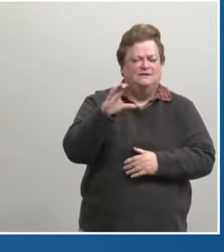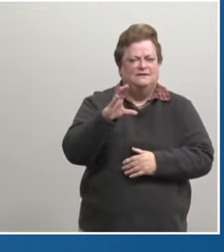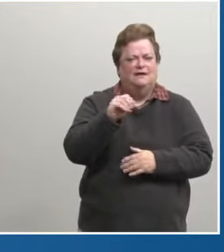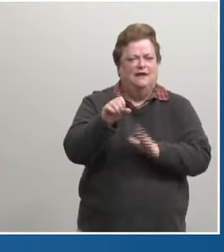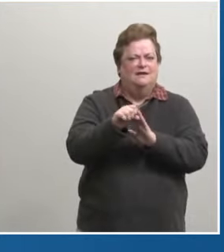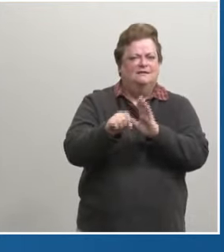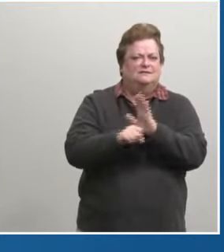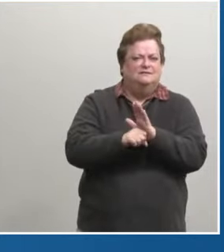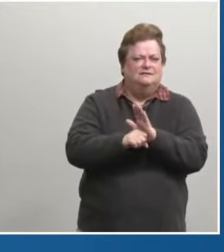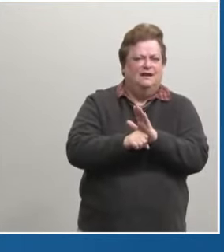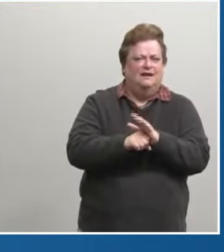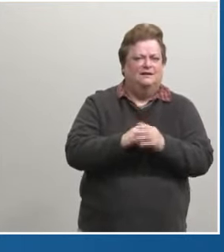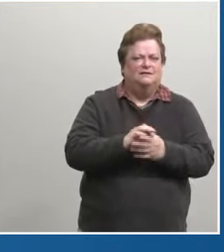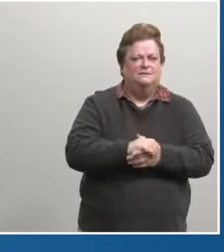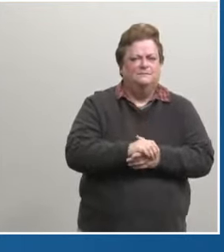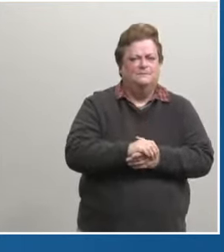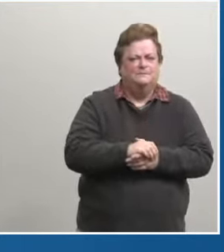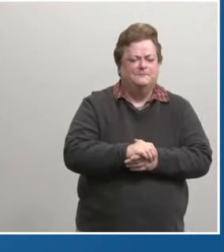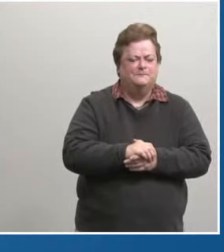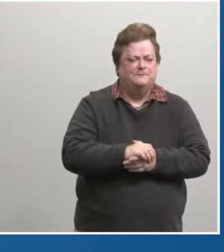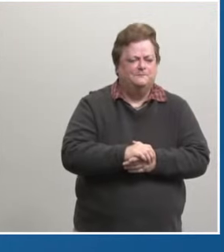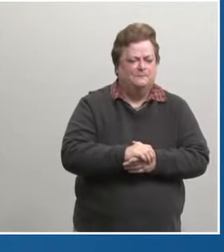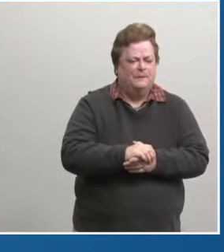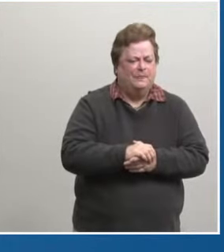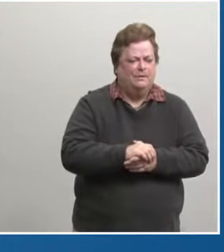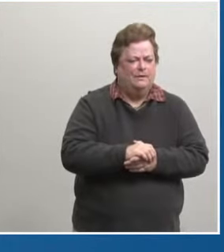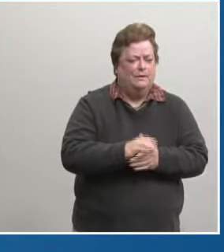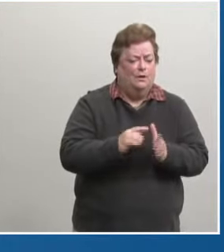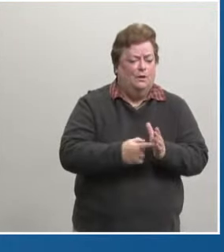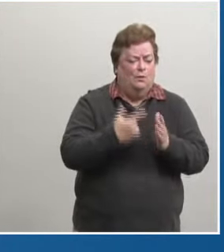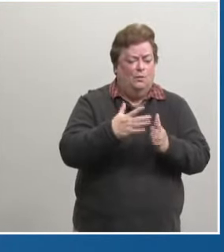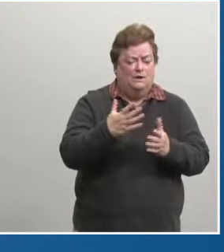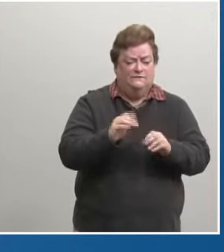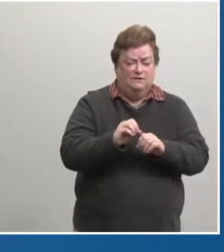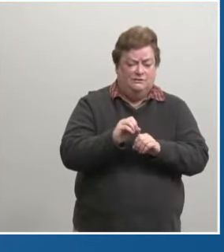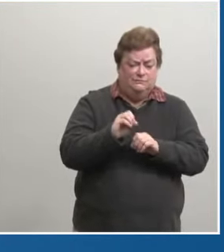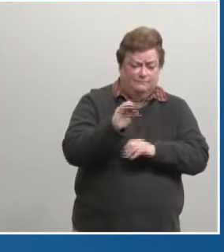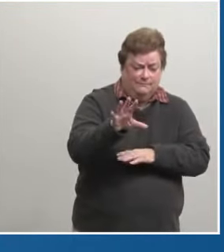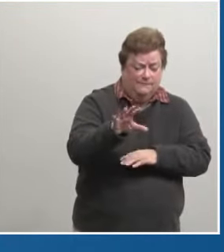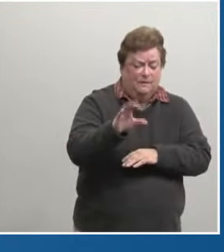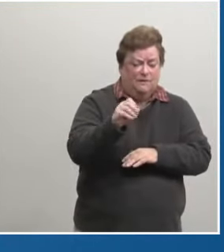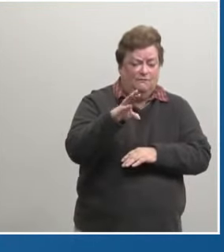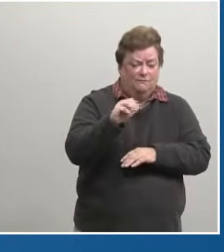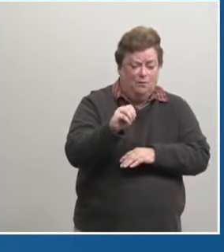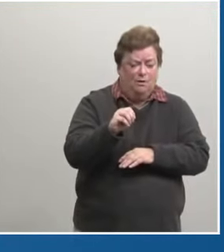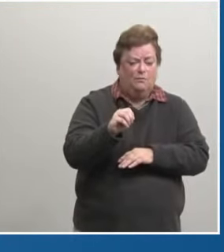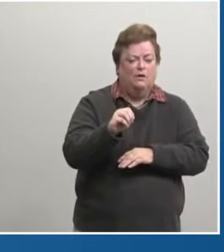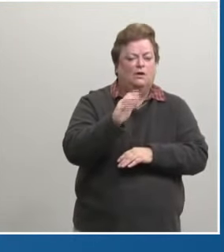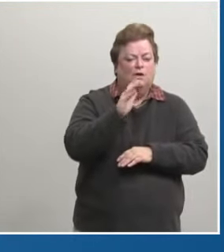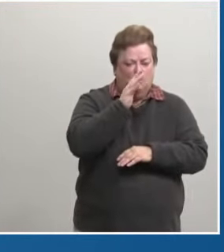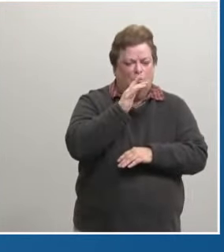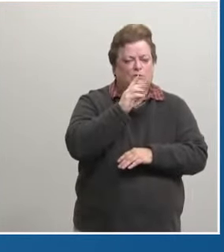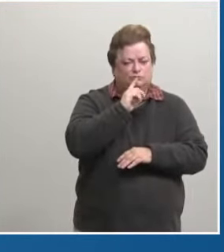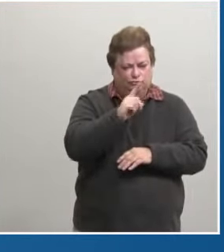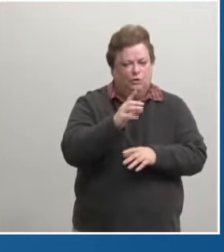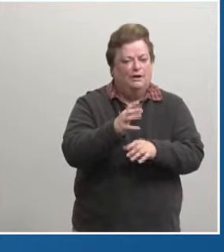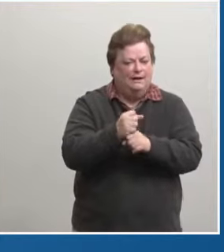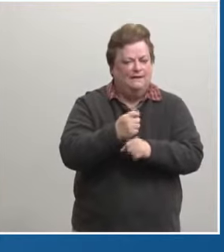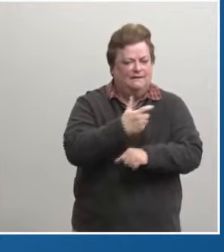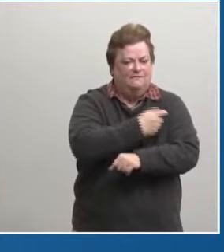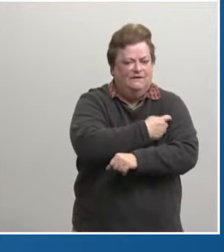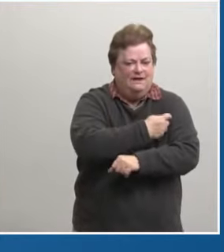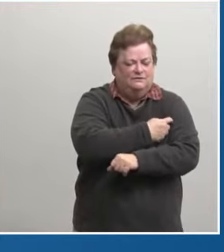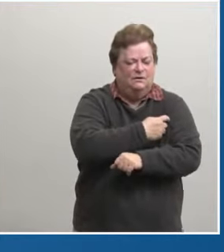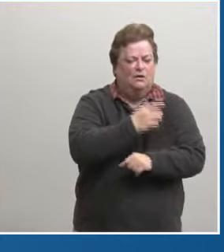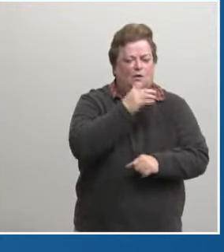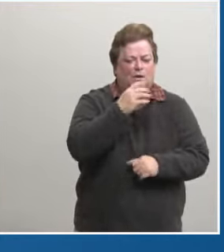to allot the phases that you might fall in. Once you submit the form, you are registered to receive the vaccine. A